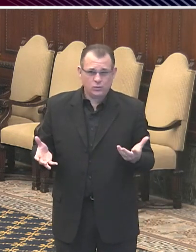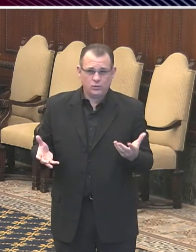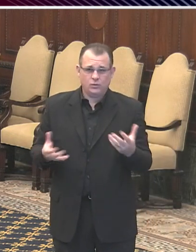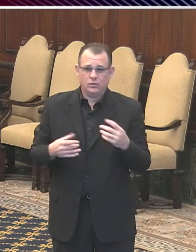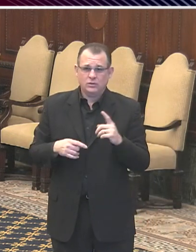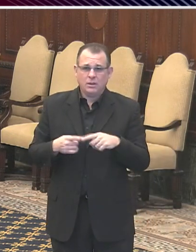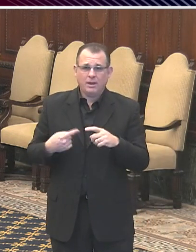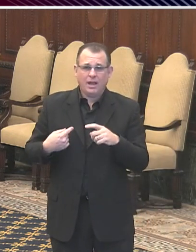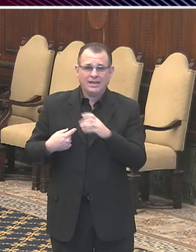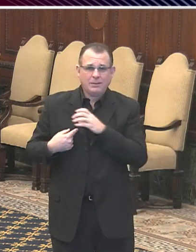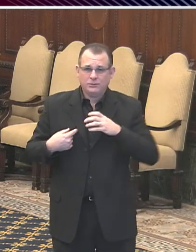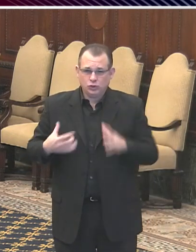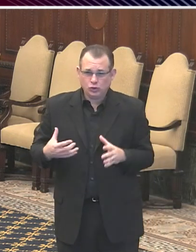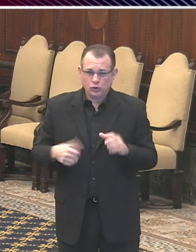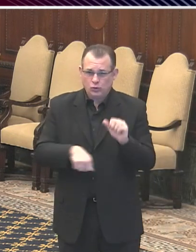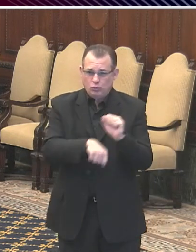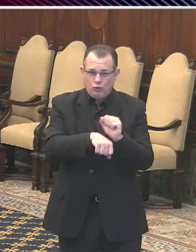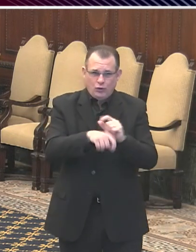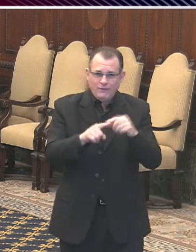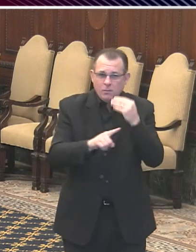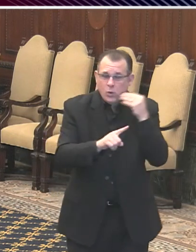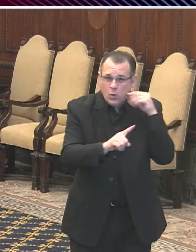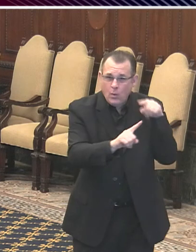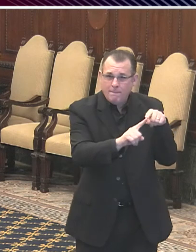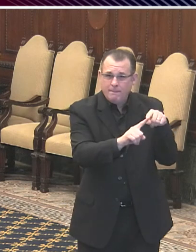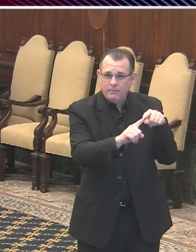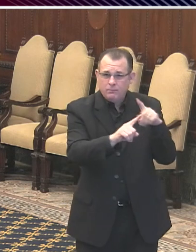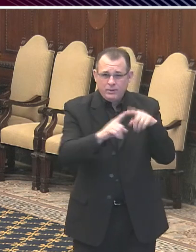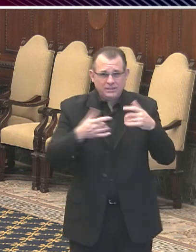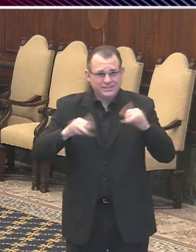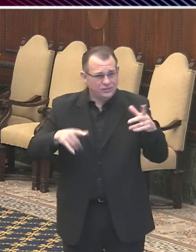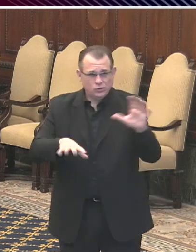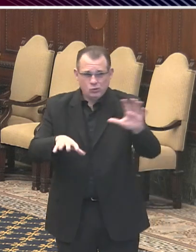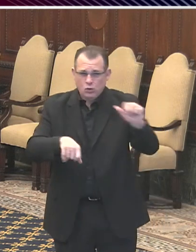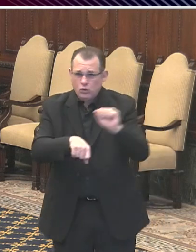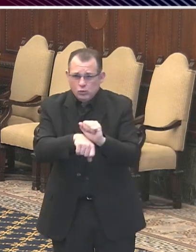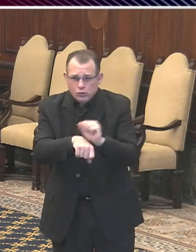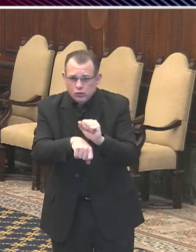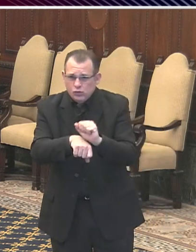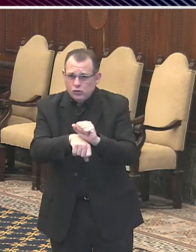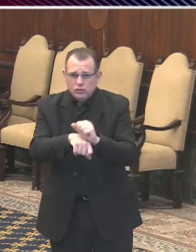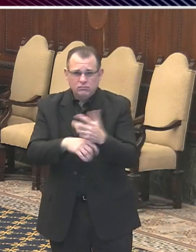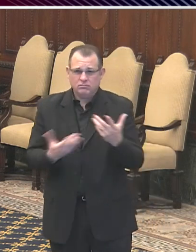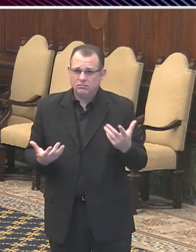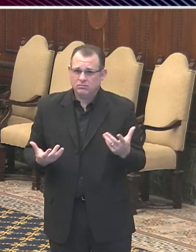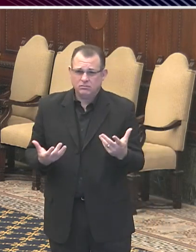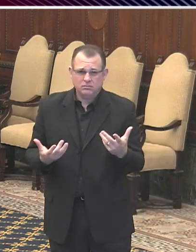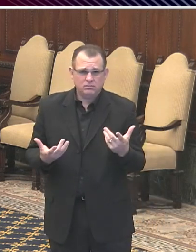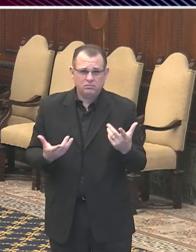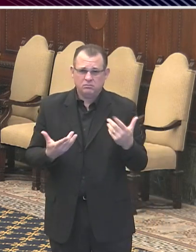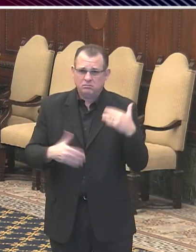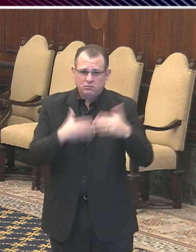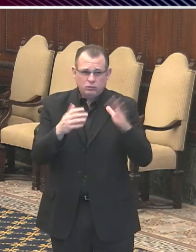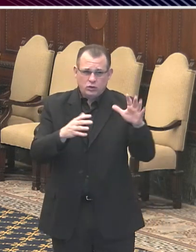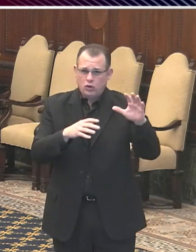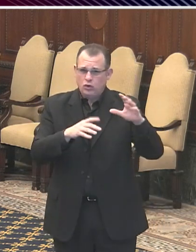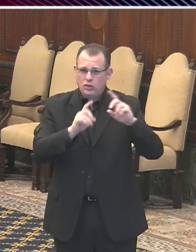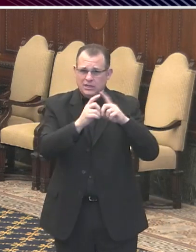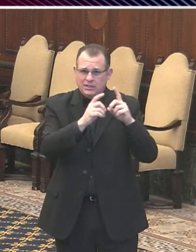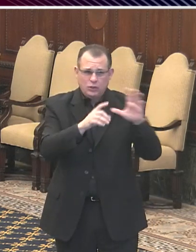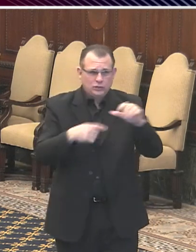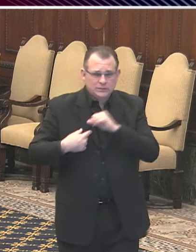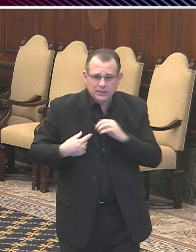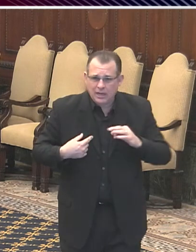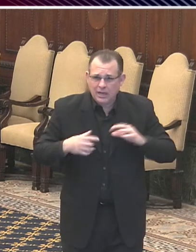is primarily based at home, she is still doing field work. She is still talking to her staff. She